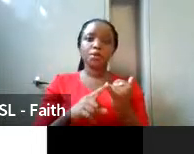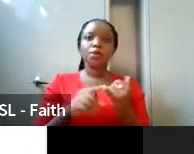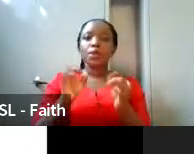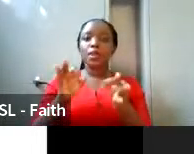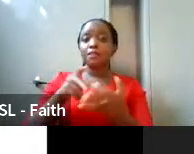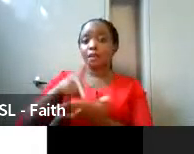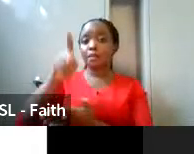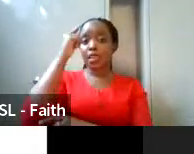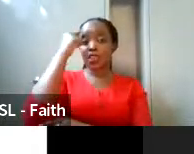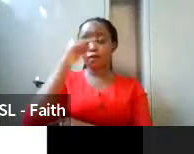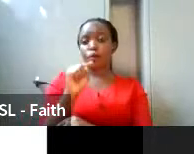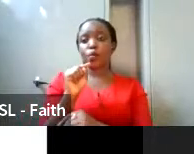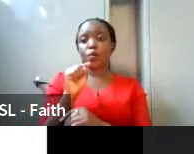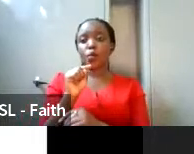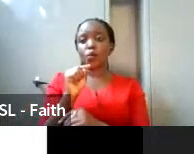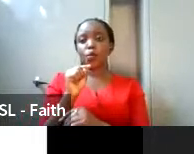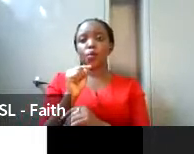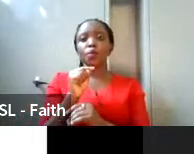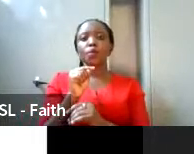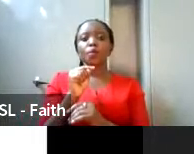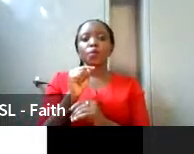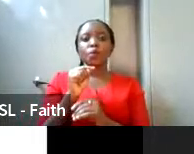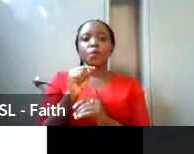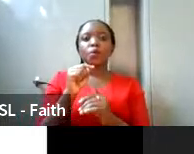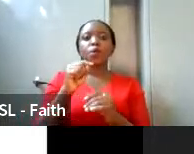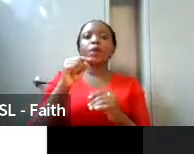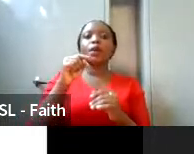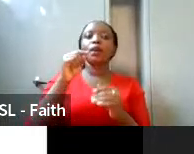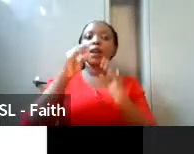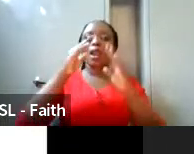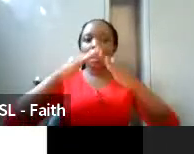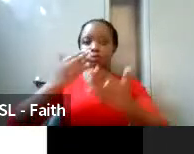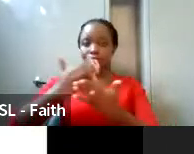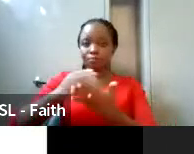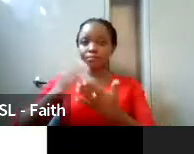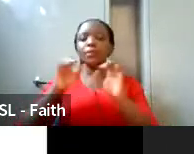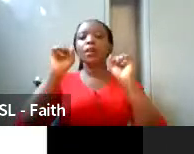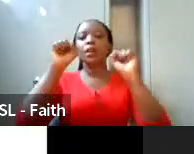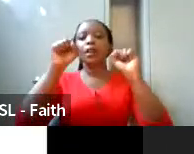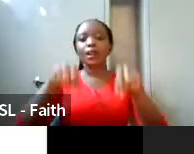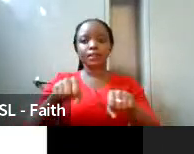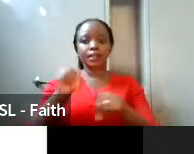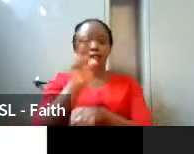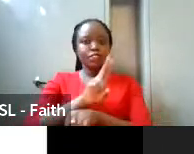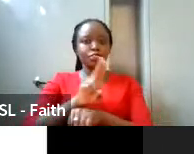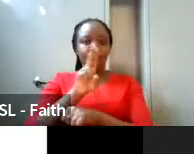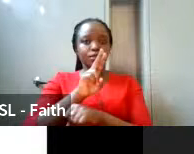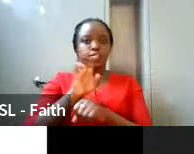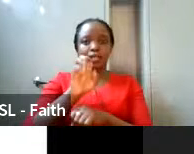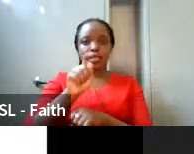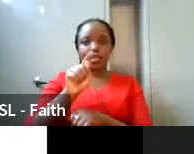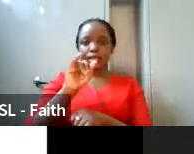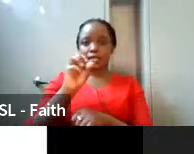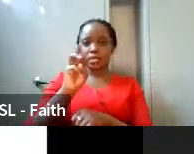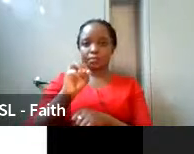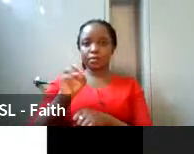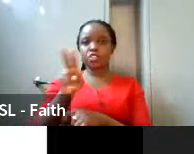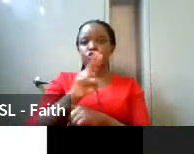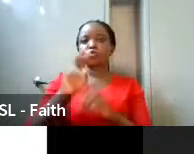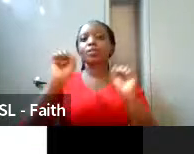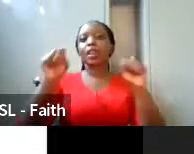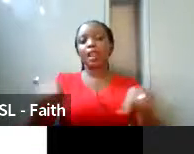for commercial rent or something, then they can be able to use eTIMS on that front.